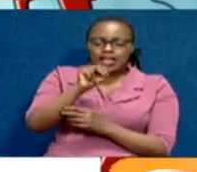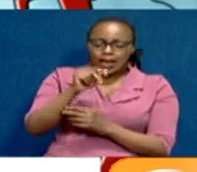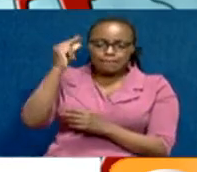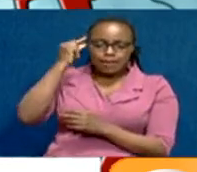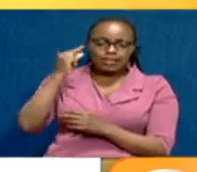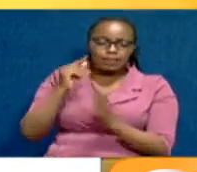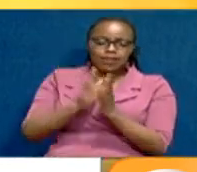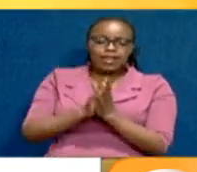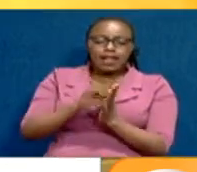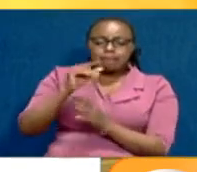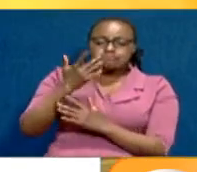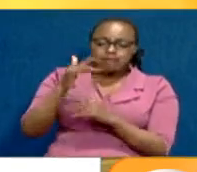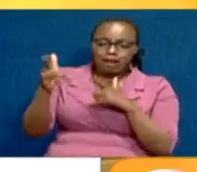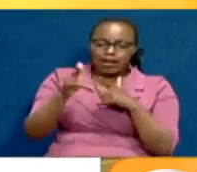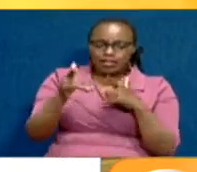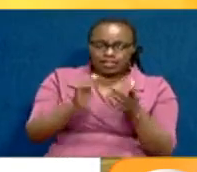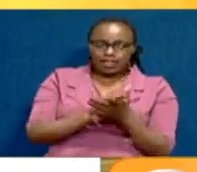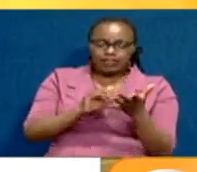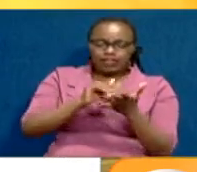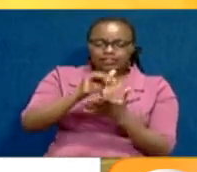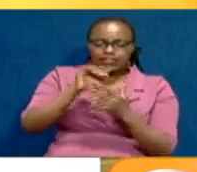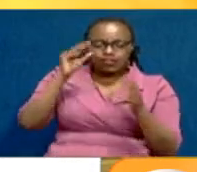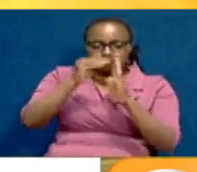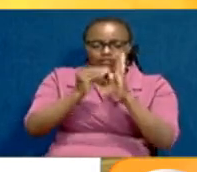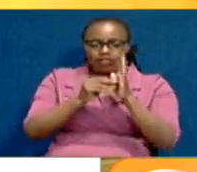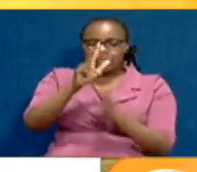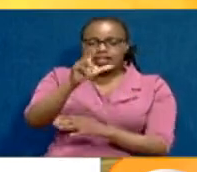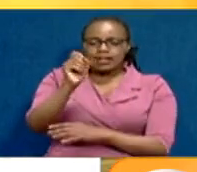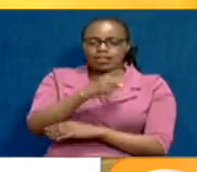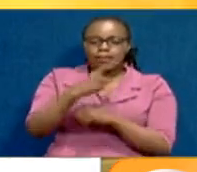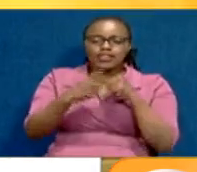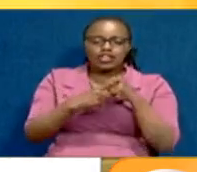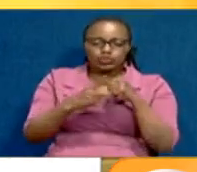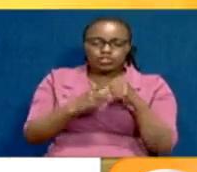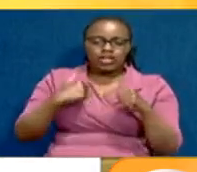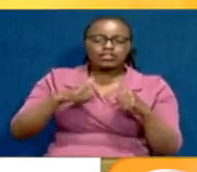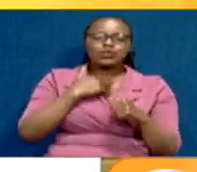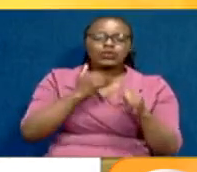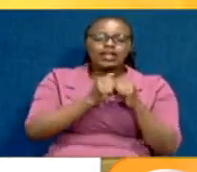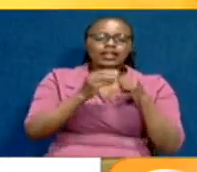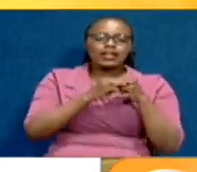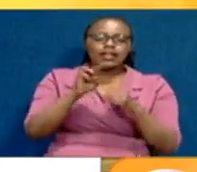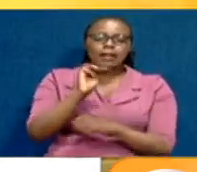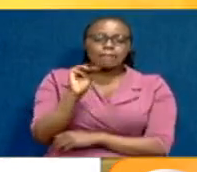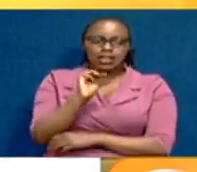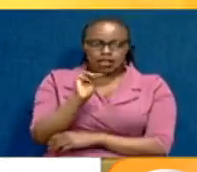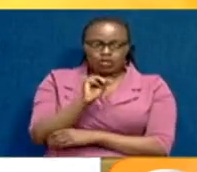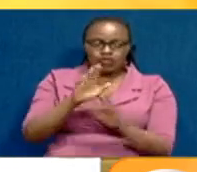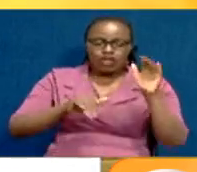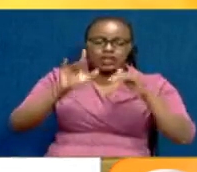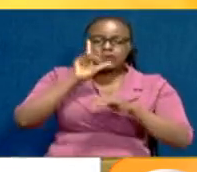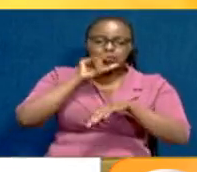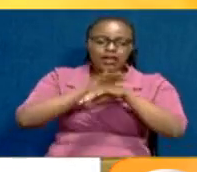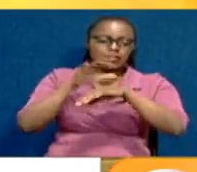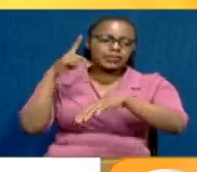Marsabit counties. We had set some media targets by 30th of June. We wanted 19 million adults to be